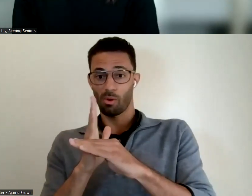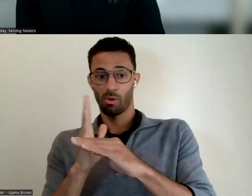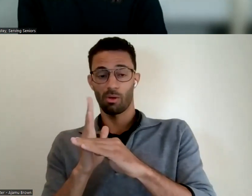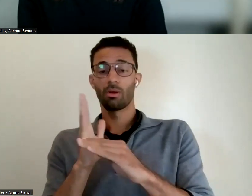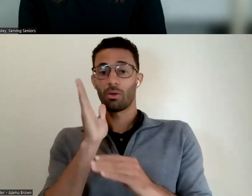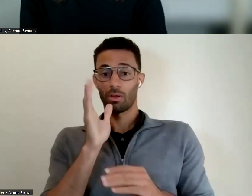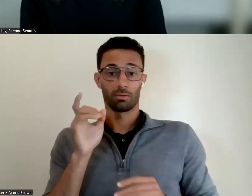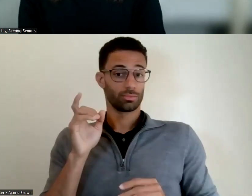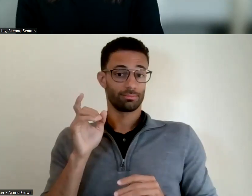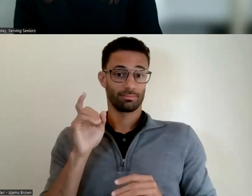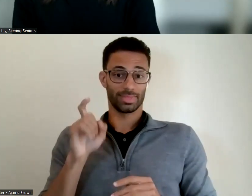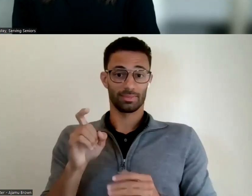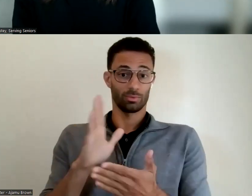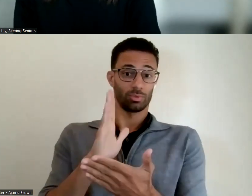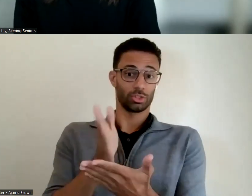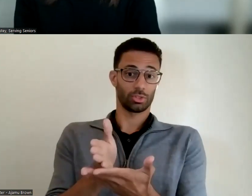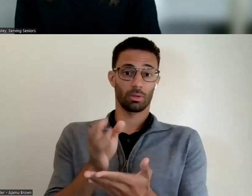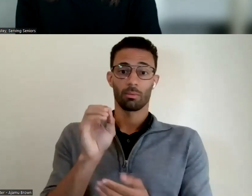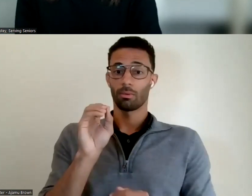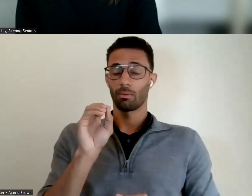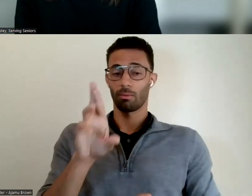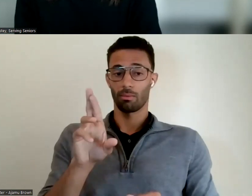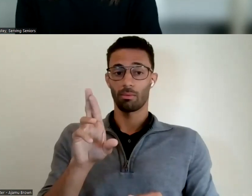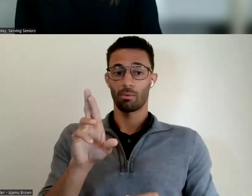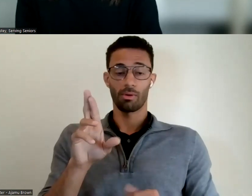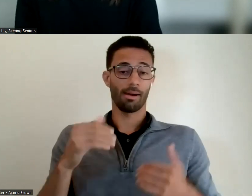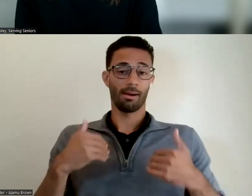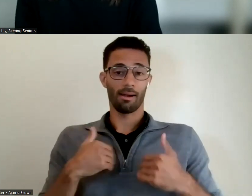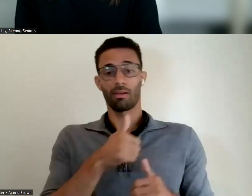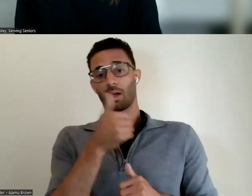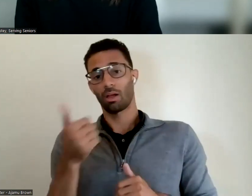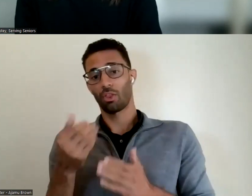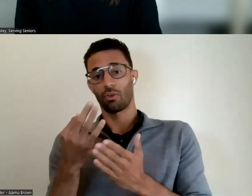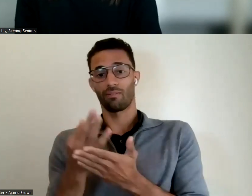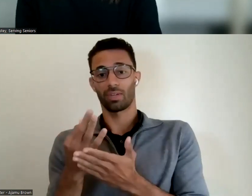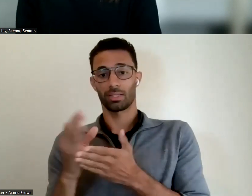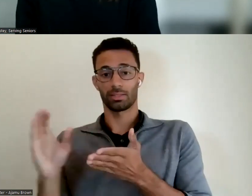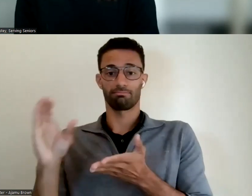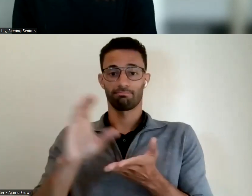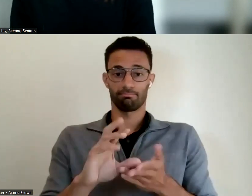either discontinue or have other sources already in place.